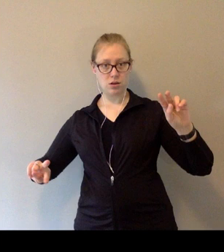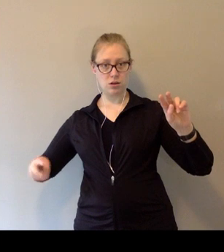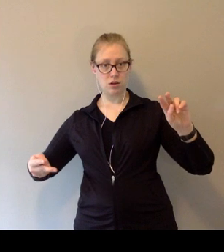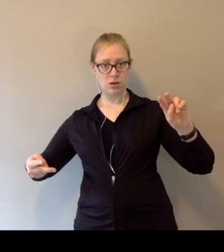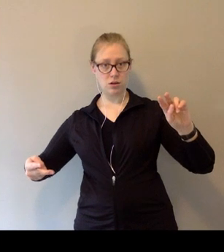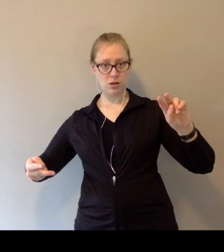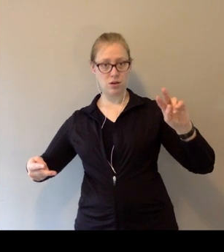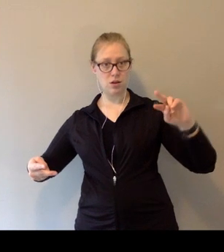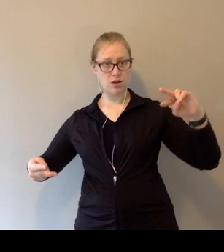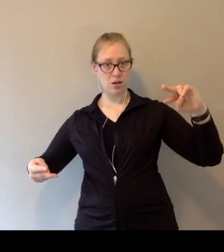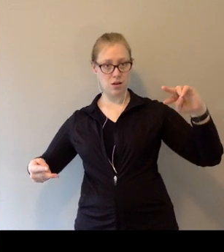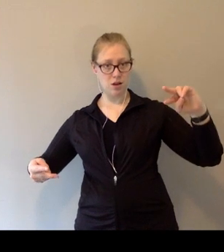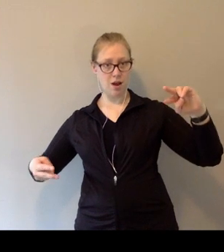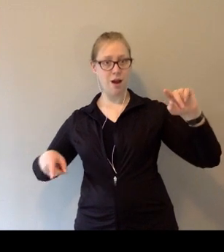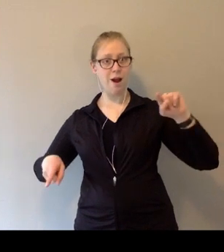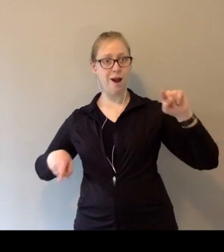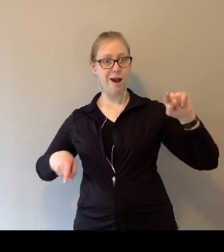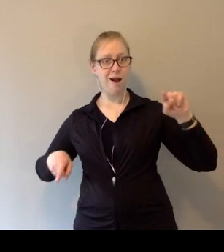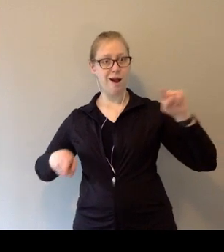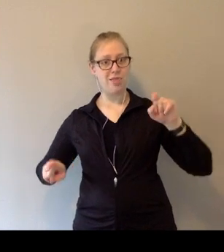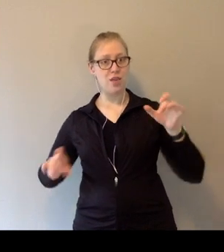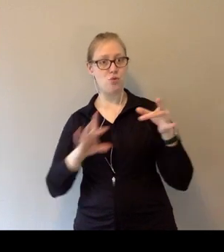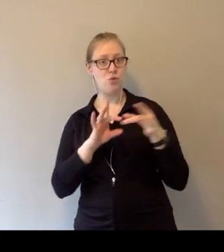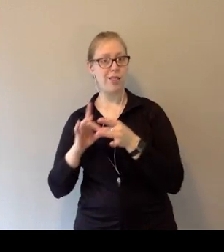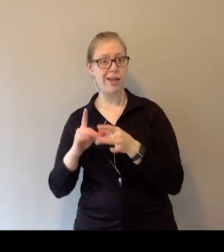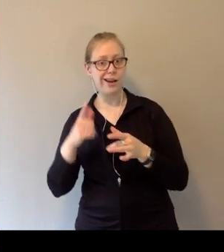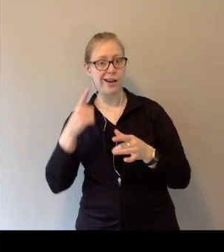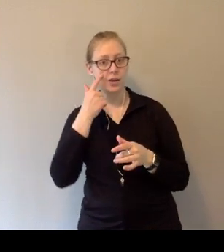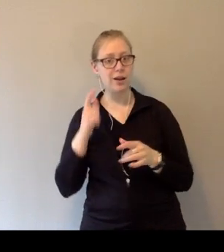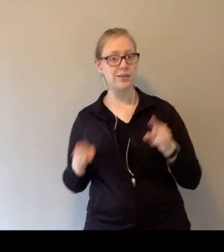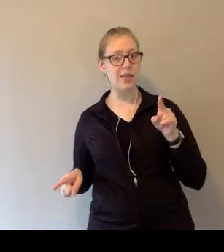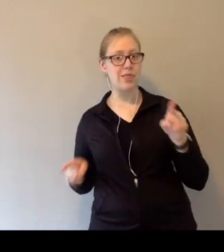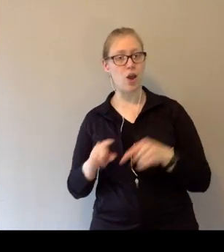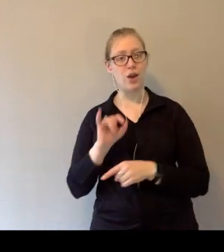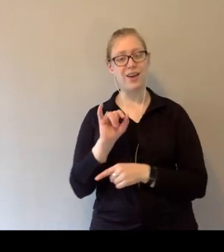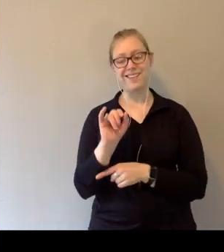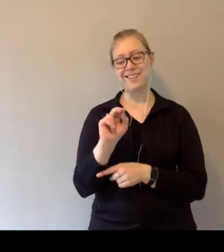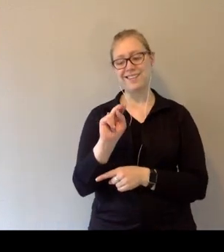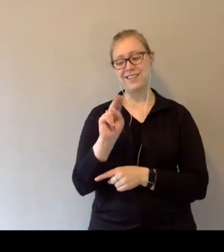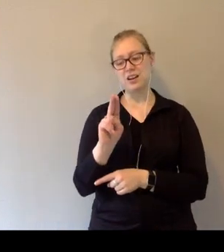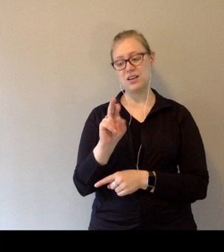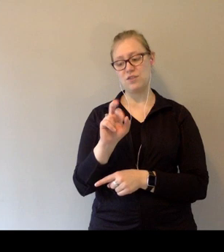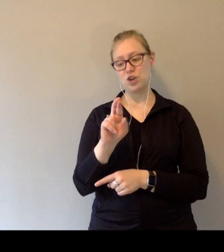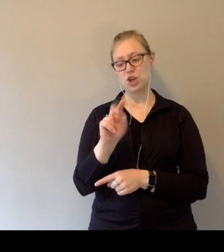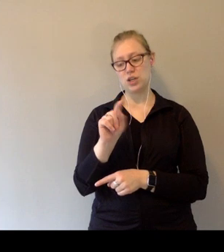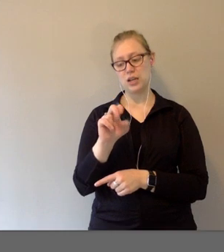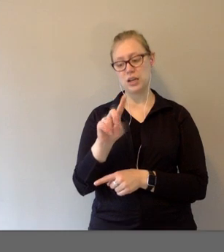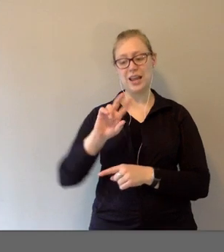63.4. So they're related in that they're inverted fractions.